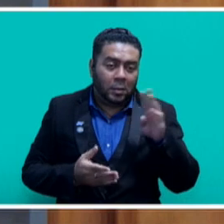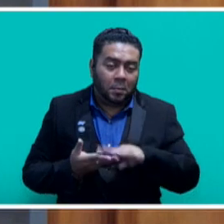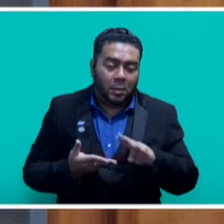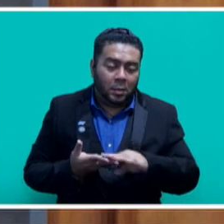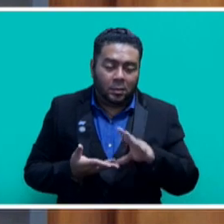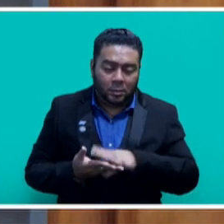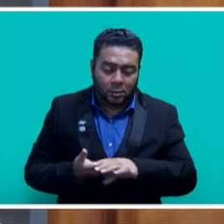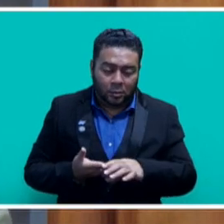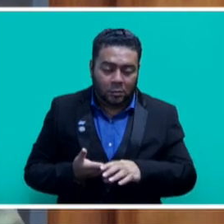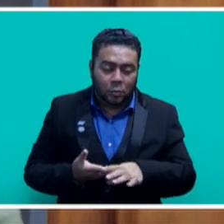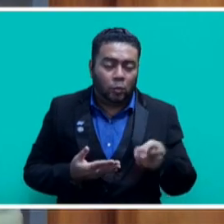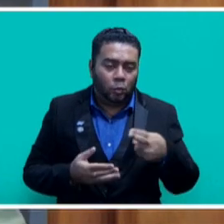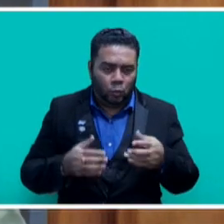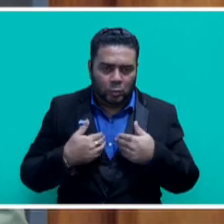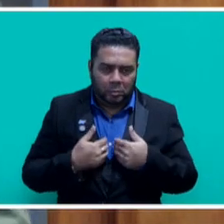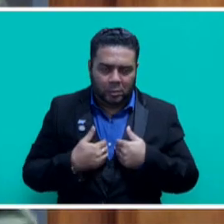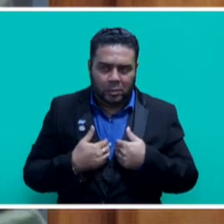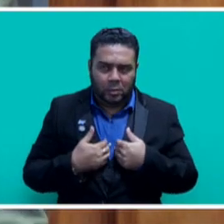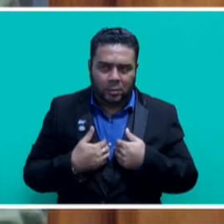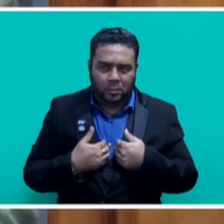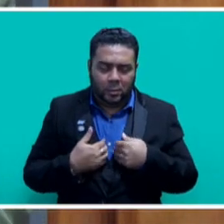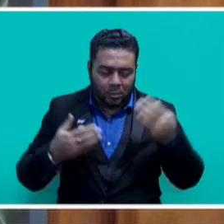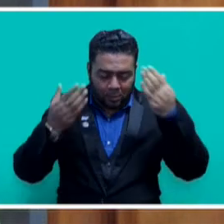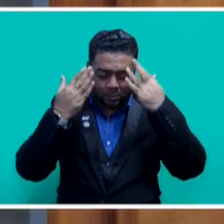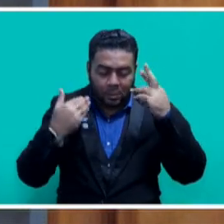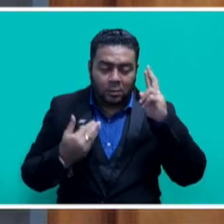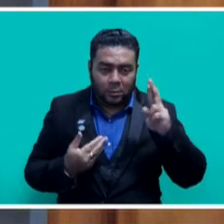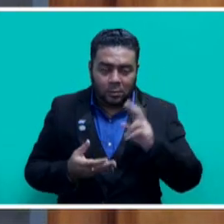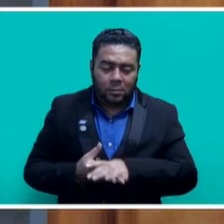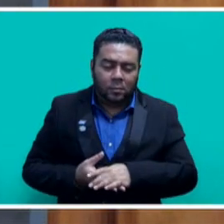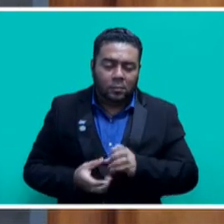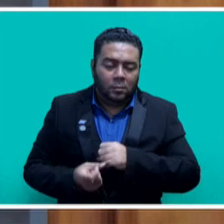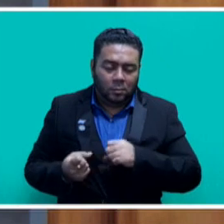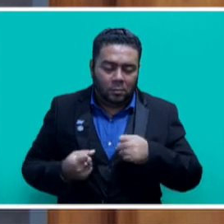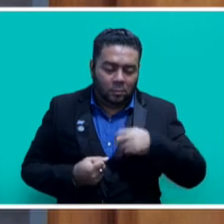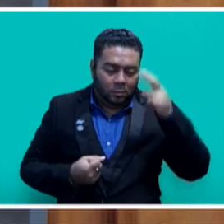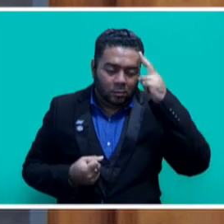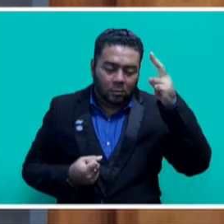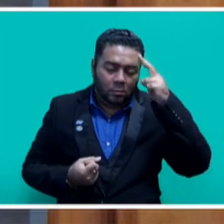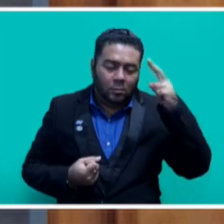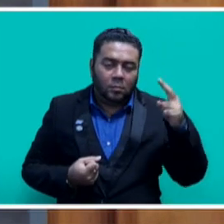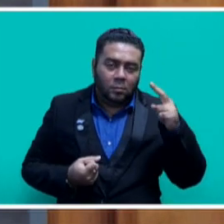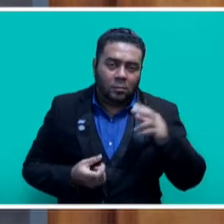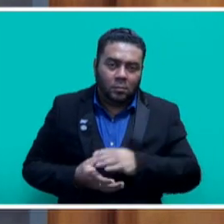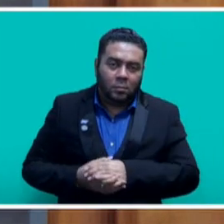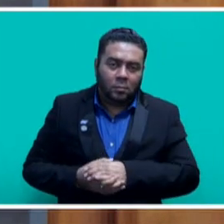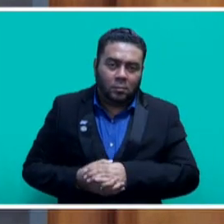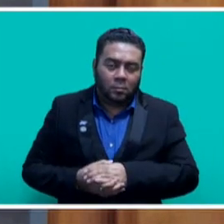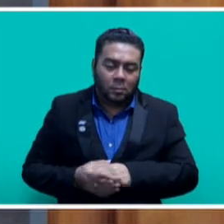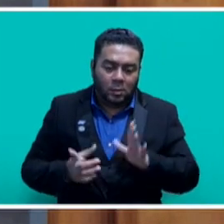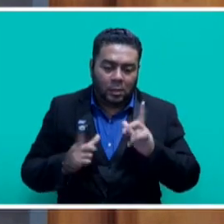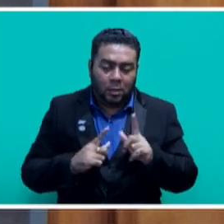million to USP. Mr. Speaker, sir, our nation is among the most vulnerable in terms of